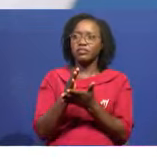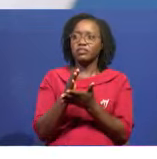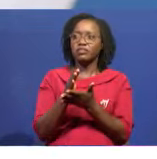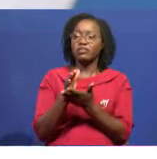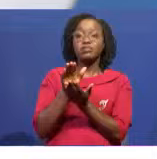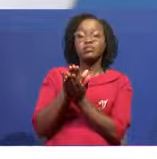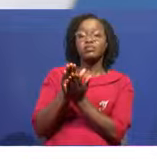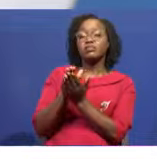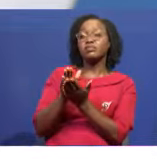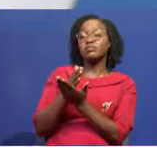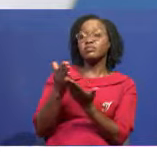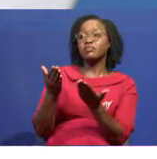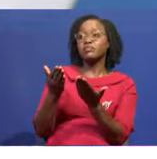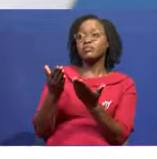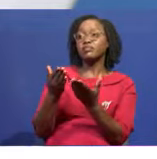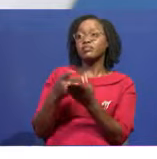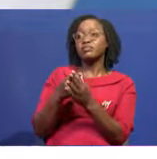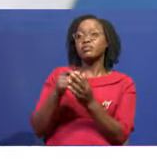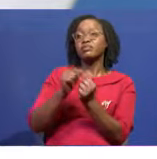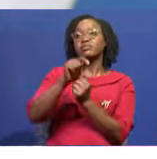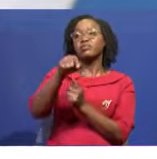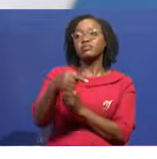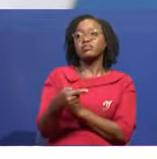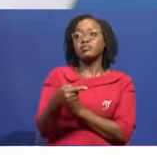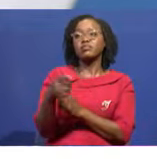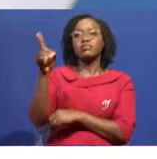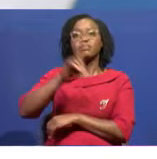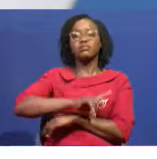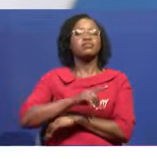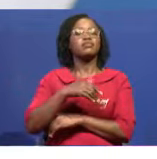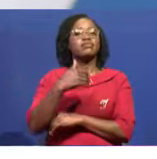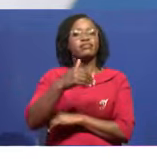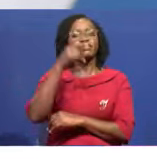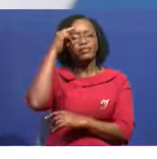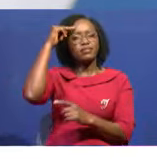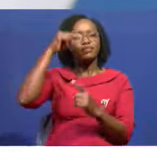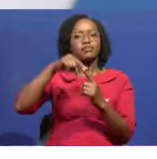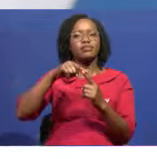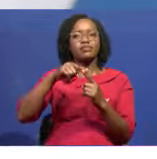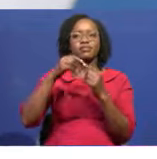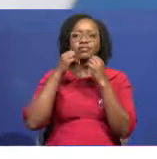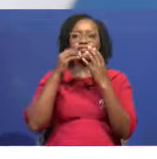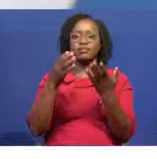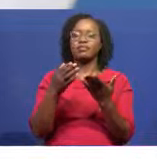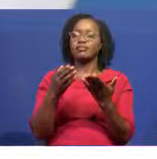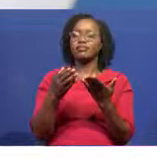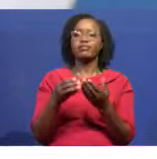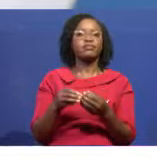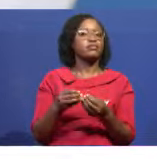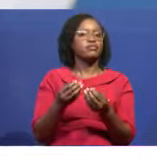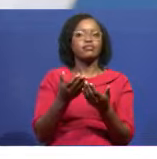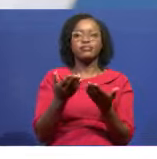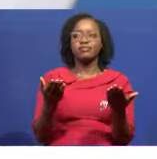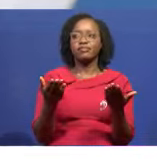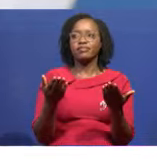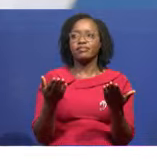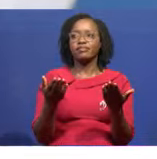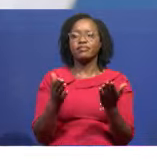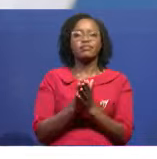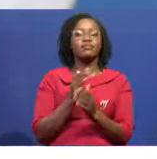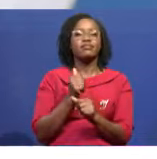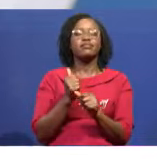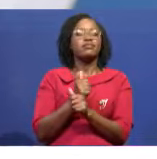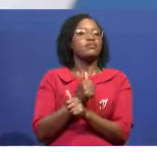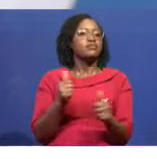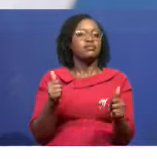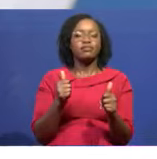certain bank, we are charging 10,000 a day until that information is released. And we have seen that it works,